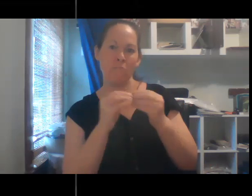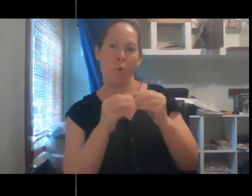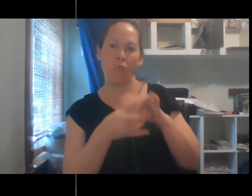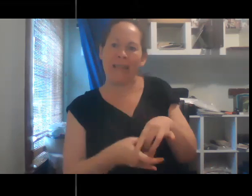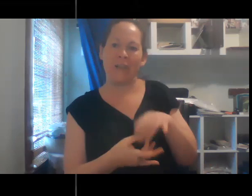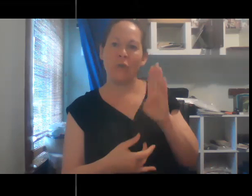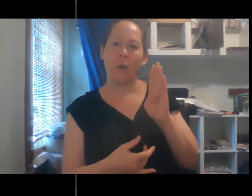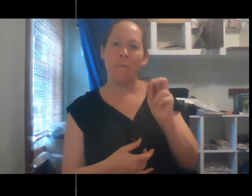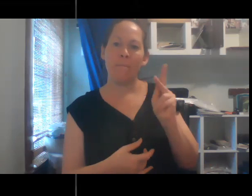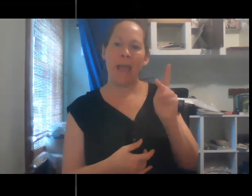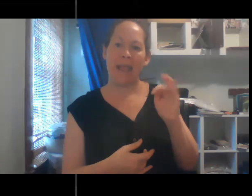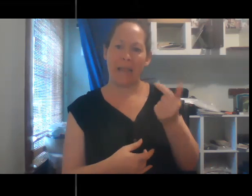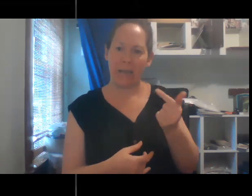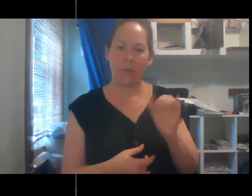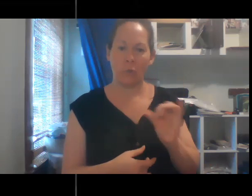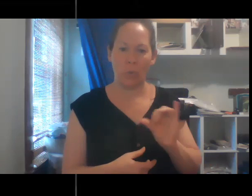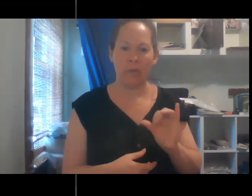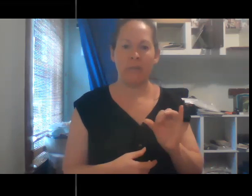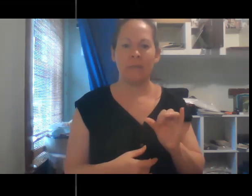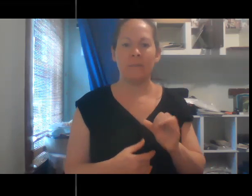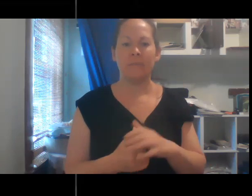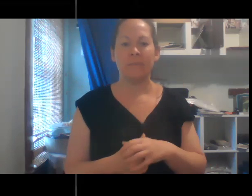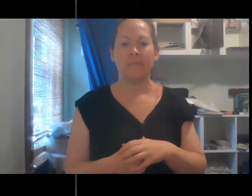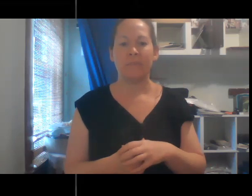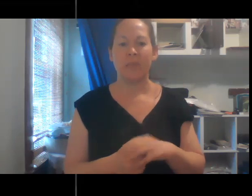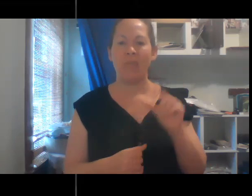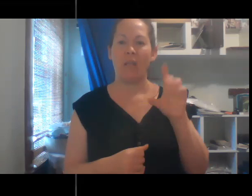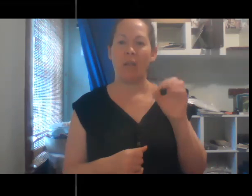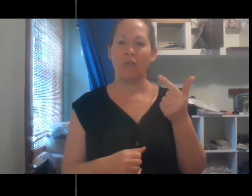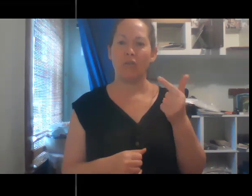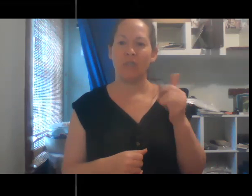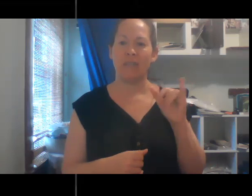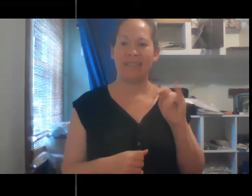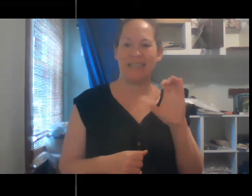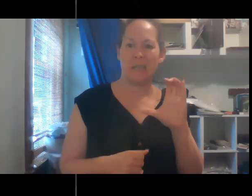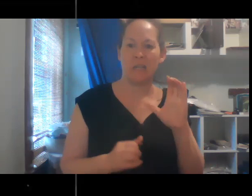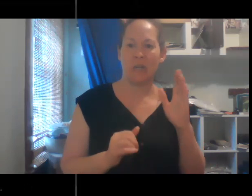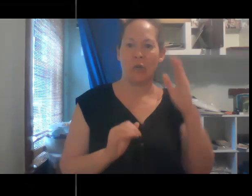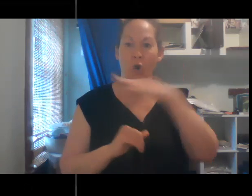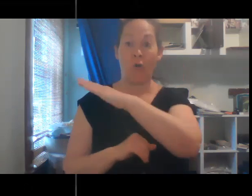equation and a little more about the logistic curve once we pull back out of that. All right, be well.